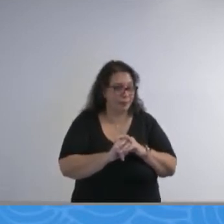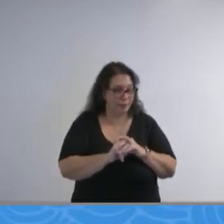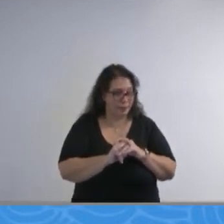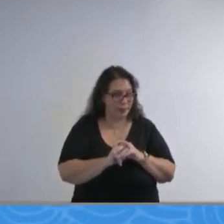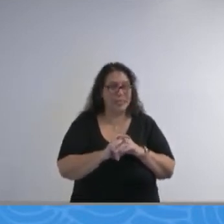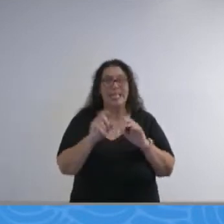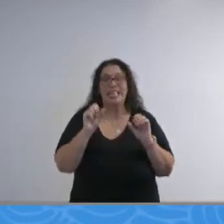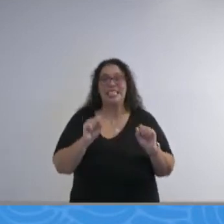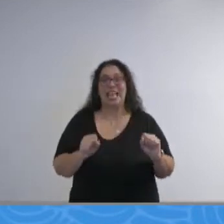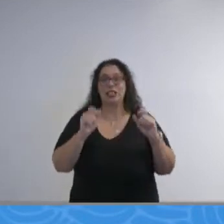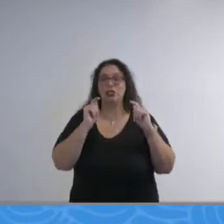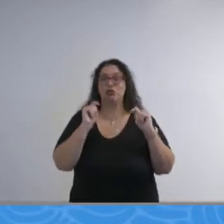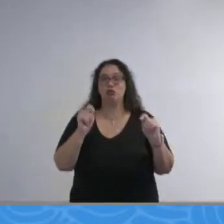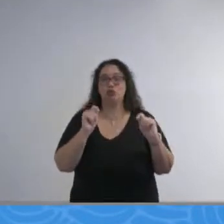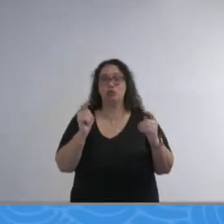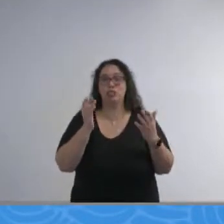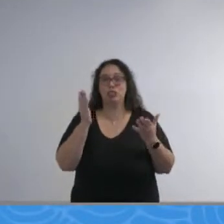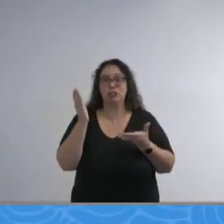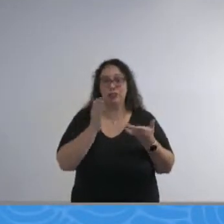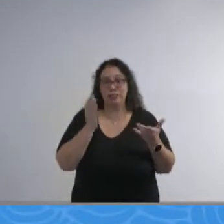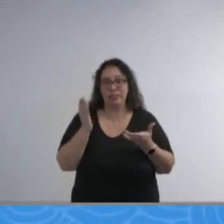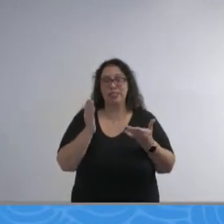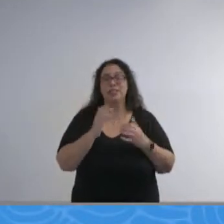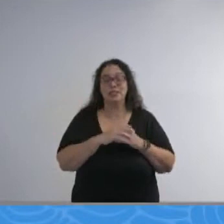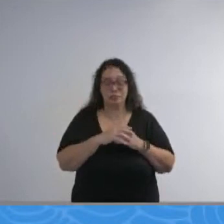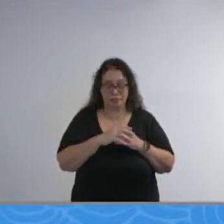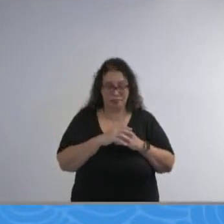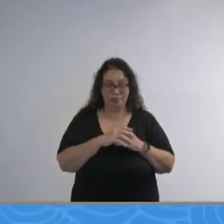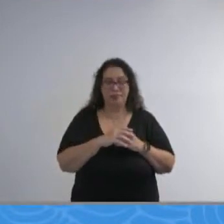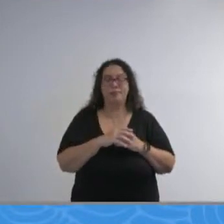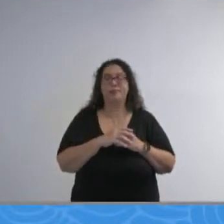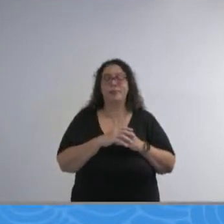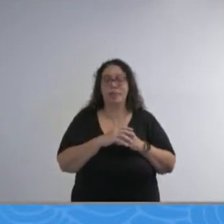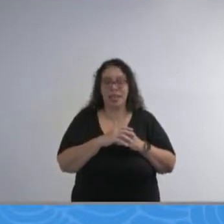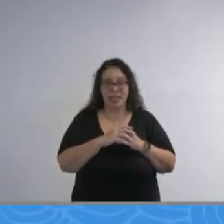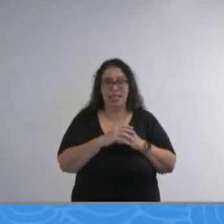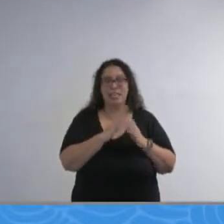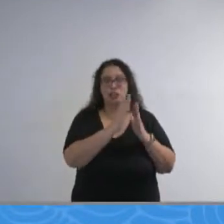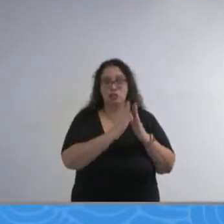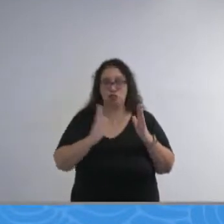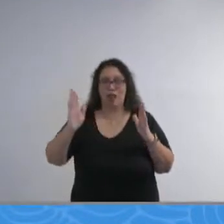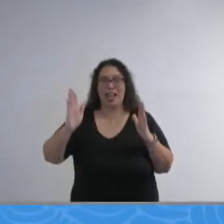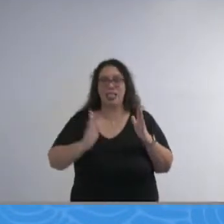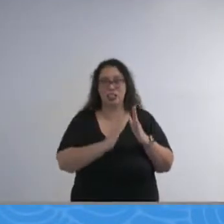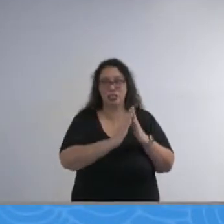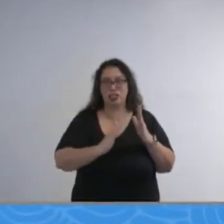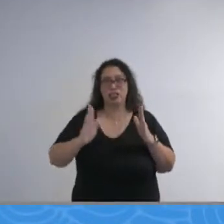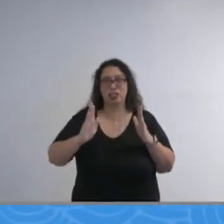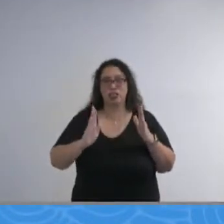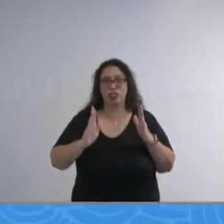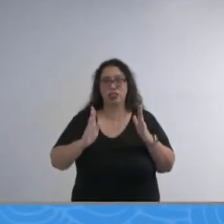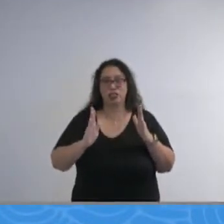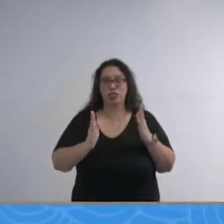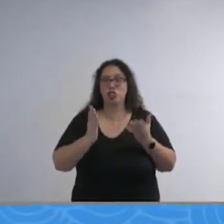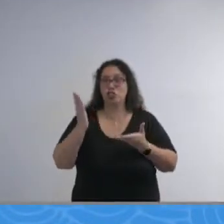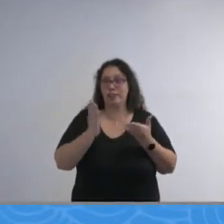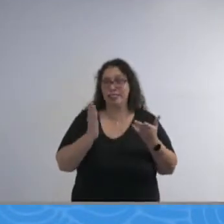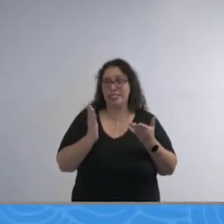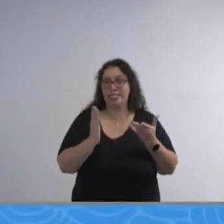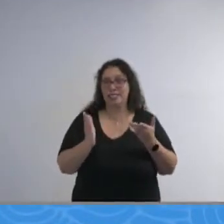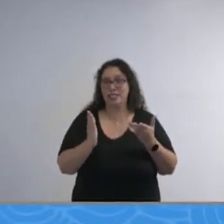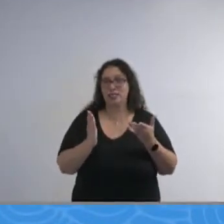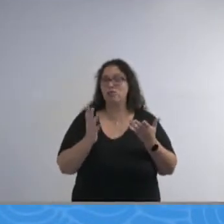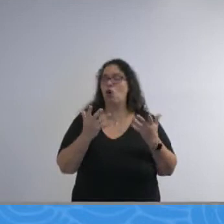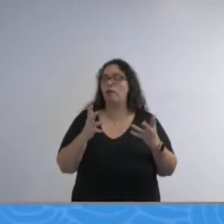Yes, tutoring services. There are going to be a range of services provided within your